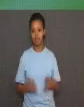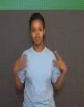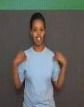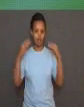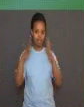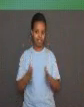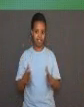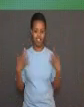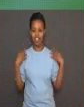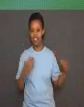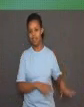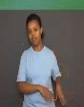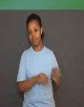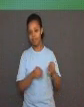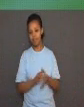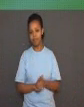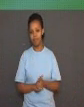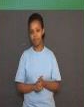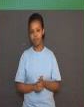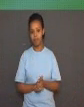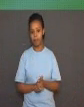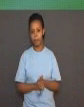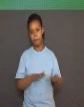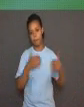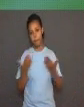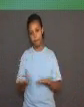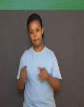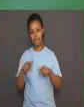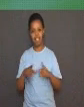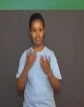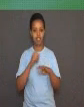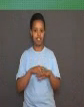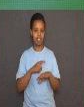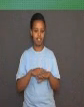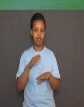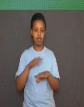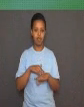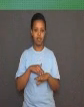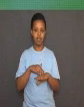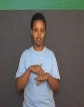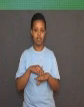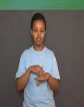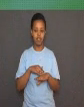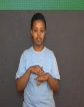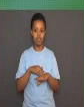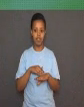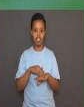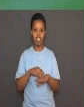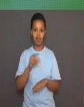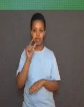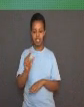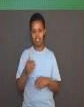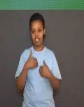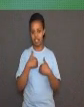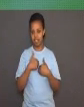Hello, teacher. Hello, students. Welcome to today's lesson on the response in lower